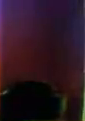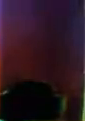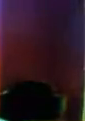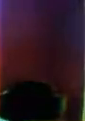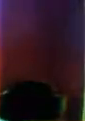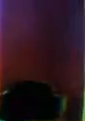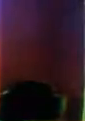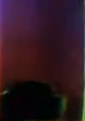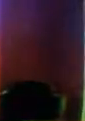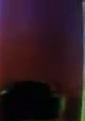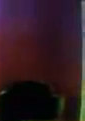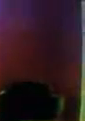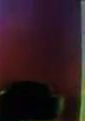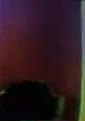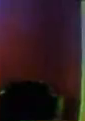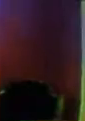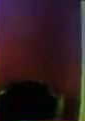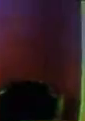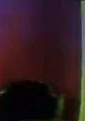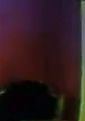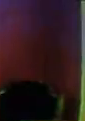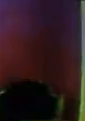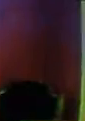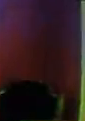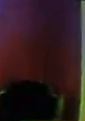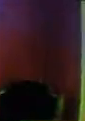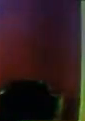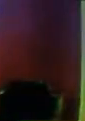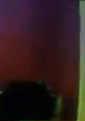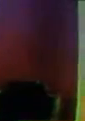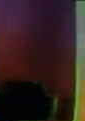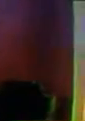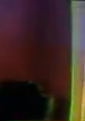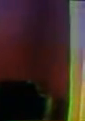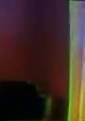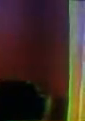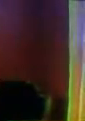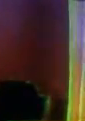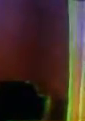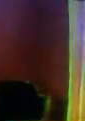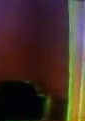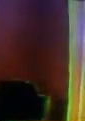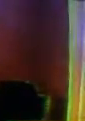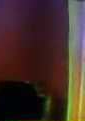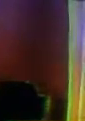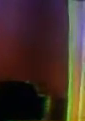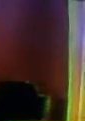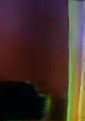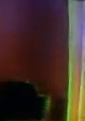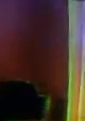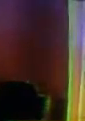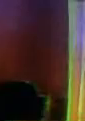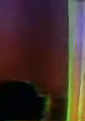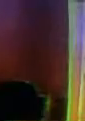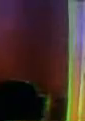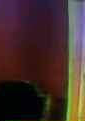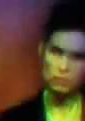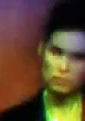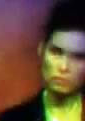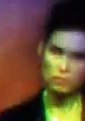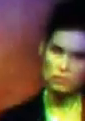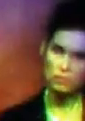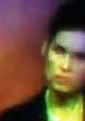Ocean. On February the 3rd, 2007, Victoria police officers John Ayres, Michael Johnston, and Clifford Watson